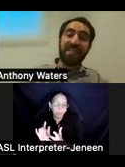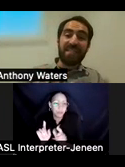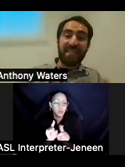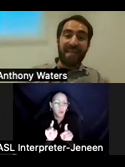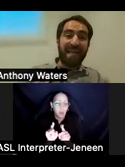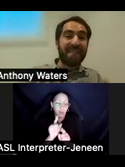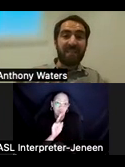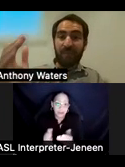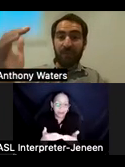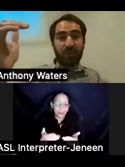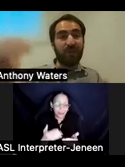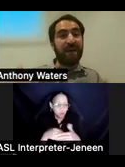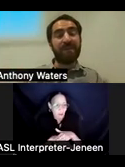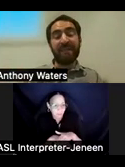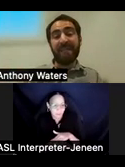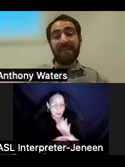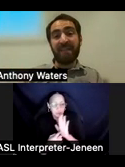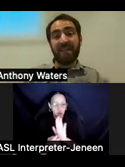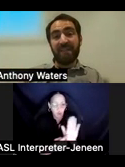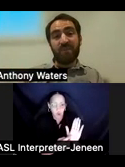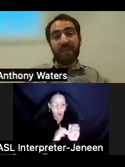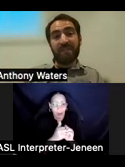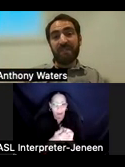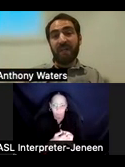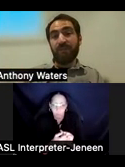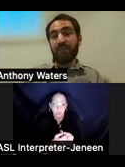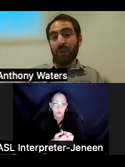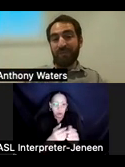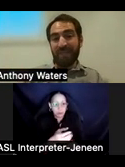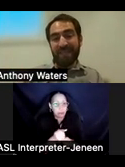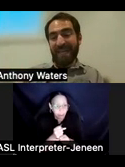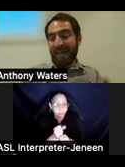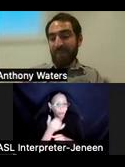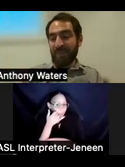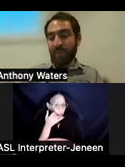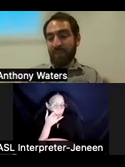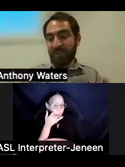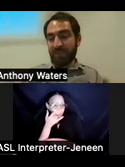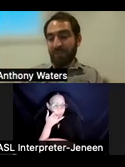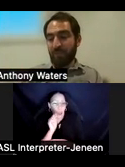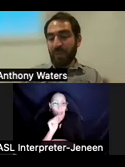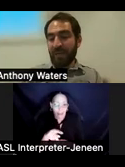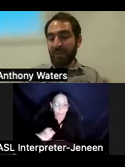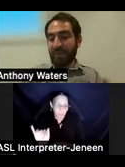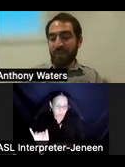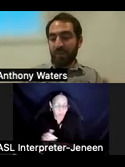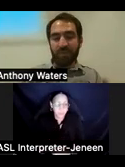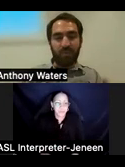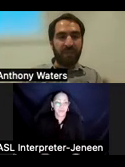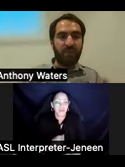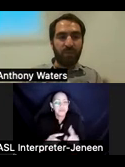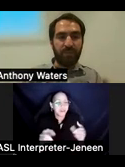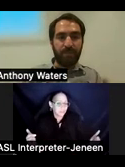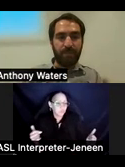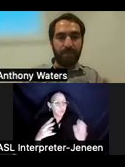really easy to access. I'm going to show you how you can get these questions on your phone via an app as well. But for now, I'm just going to